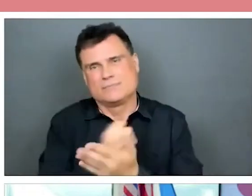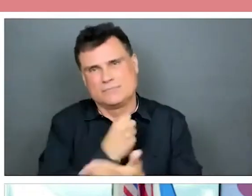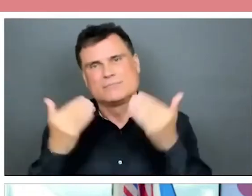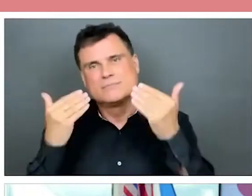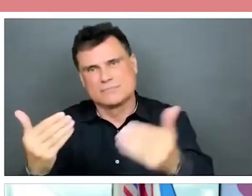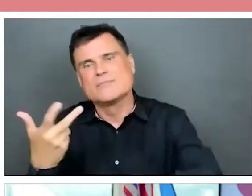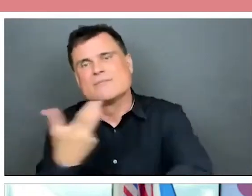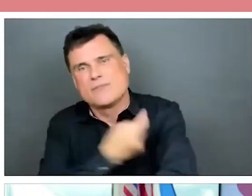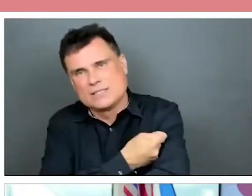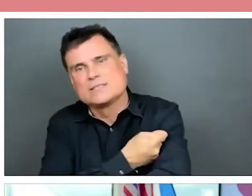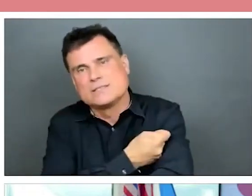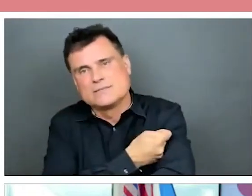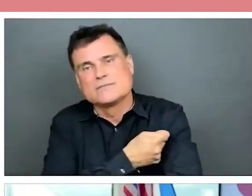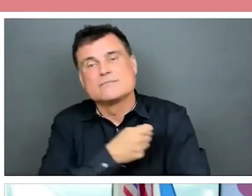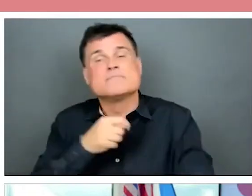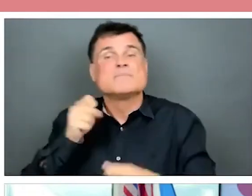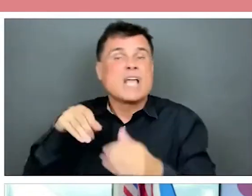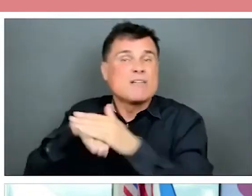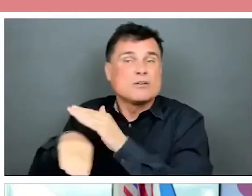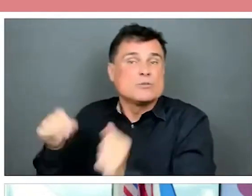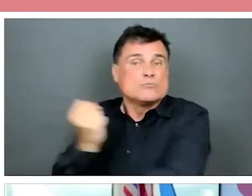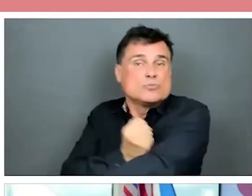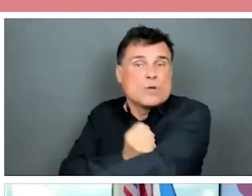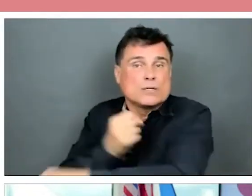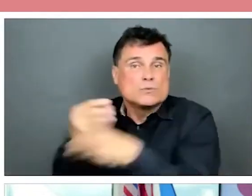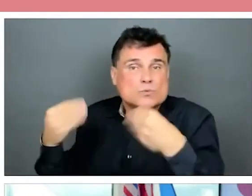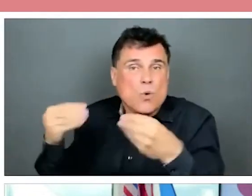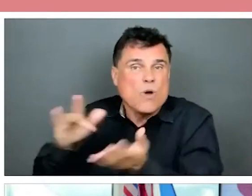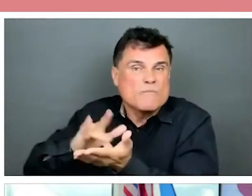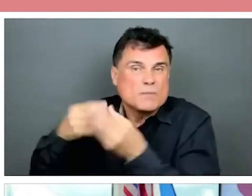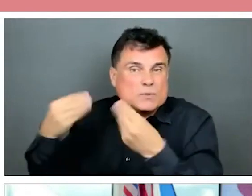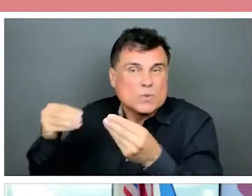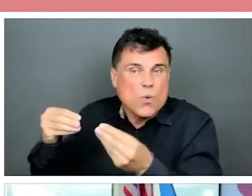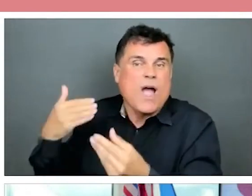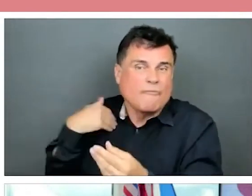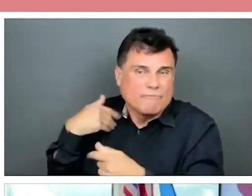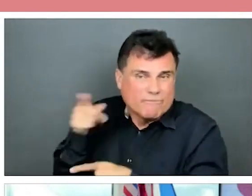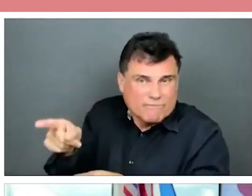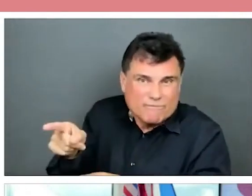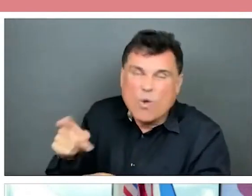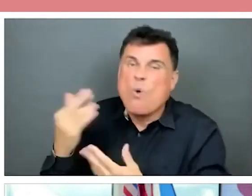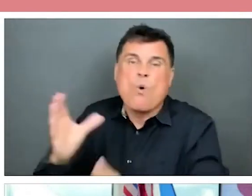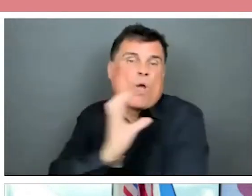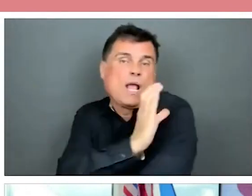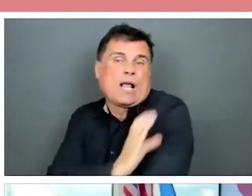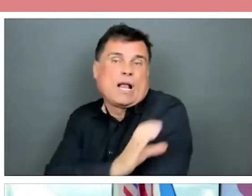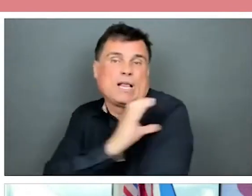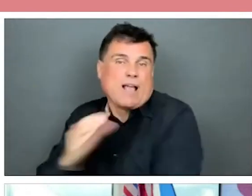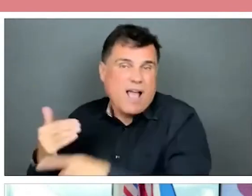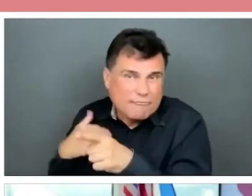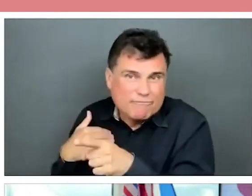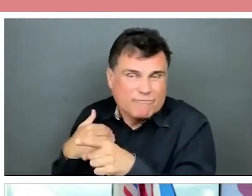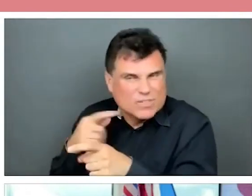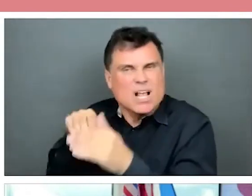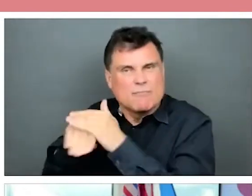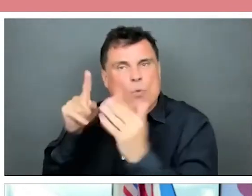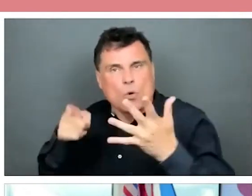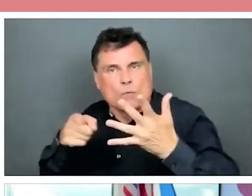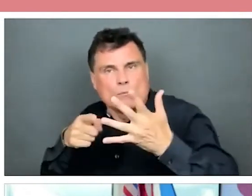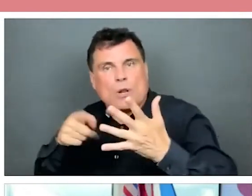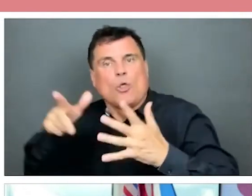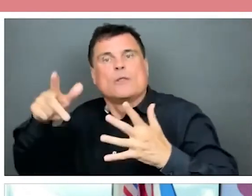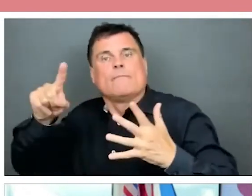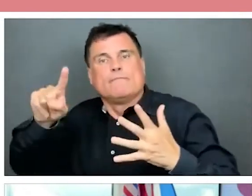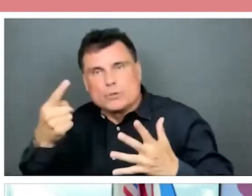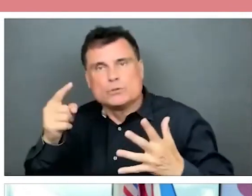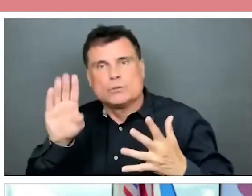or from one of your health authority clinics. And as Dr. Lavoie mentioned, we started what was called the Spring Booster